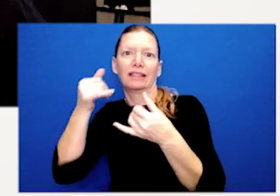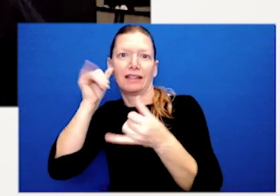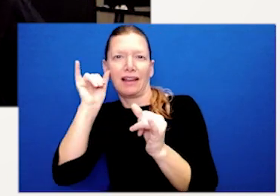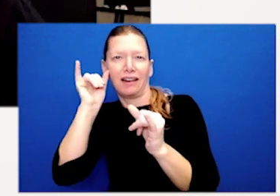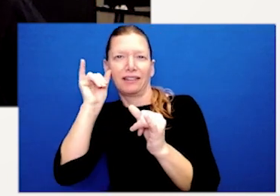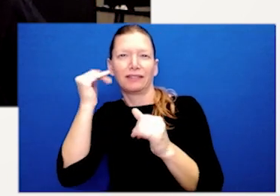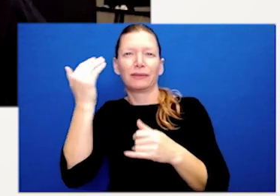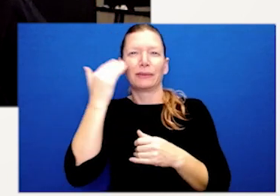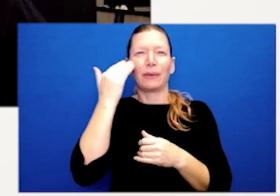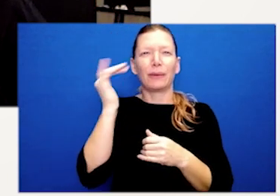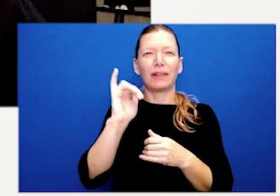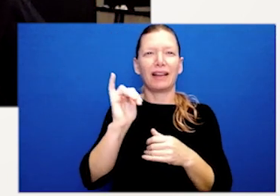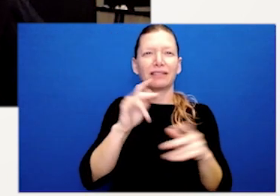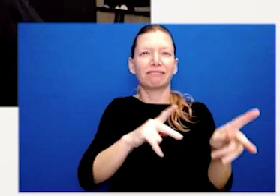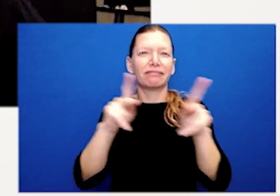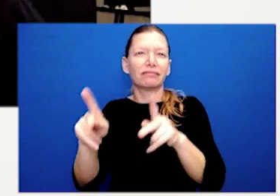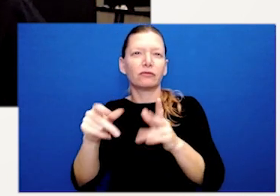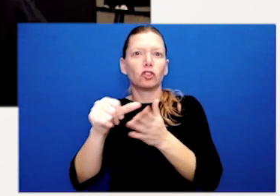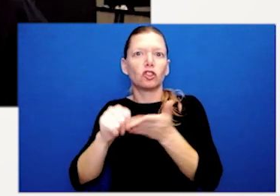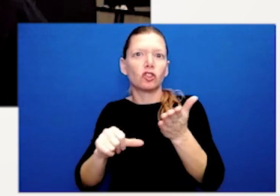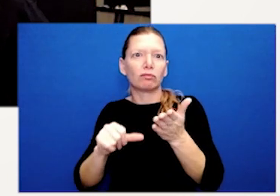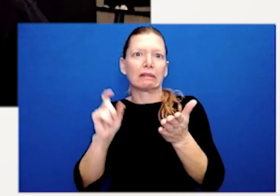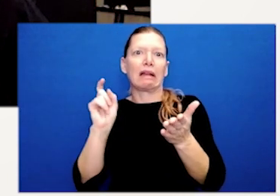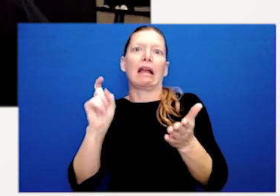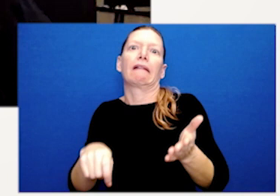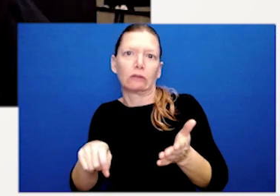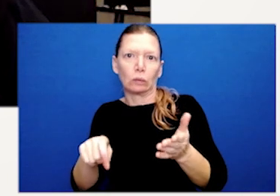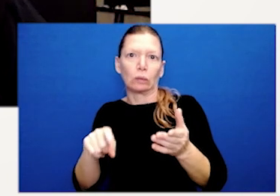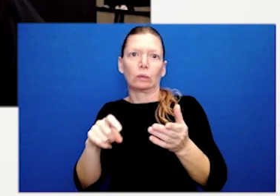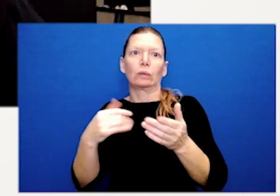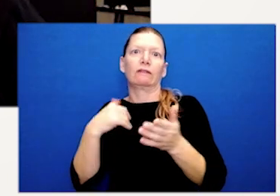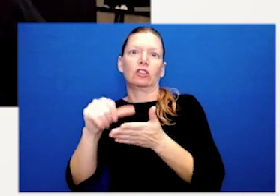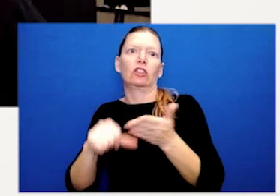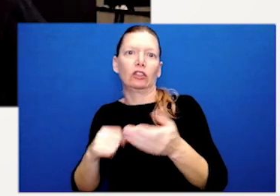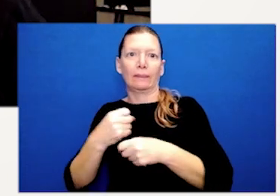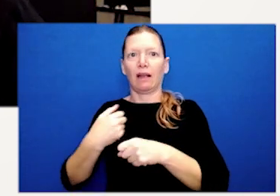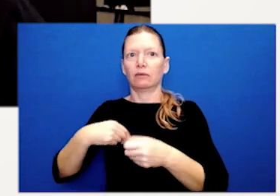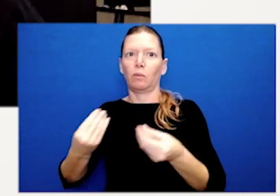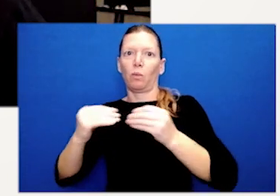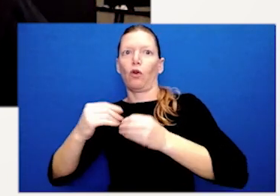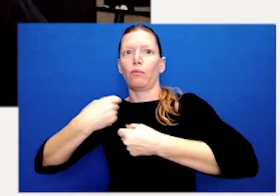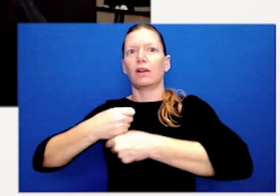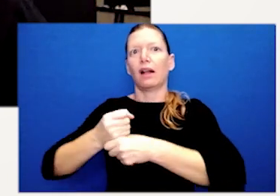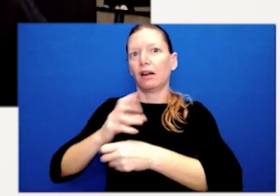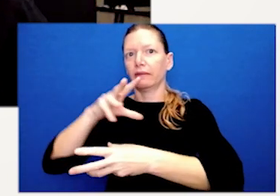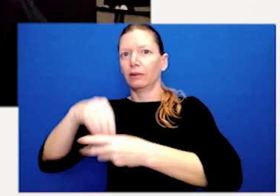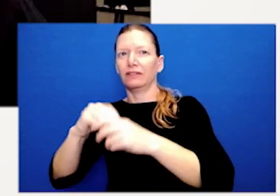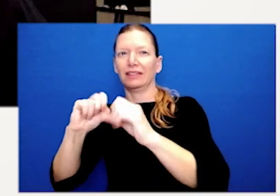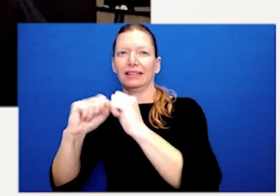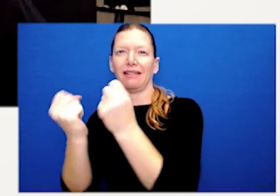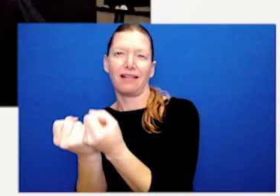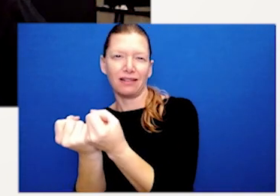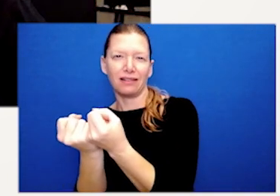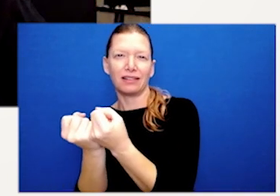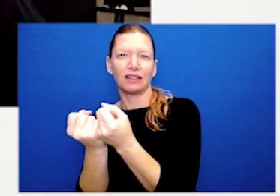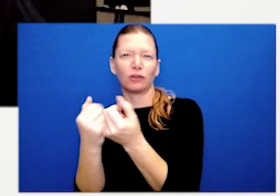feed cattle. And surgeries are often posed to us as making us more productive, more able to